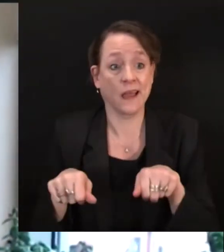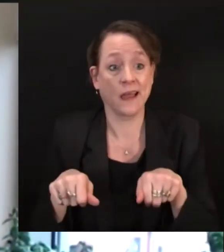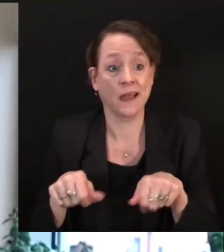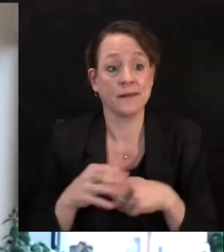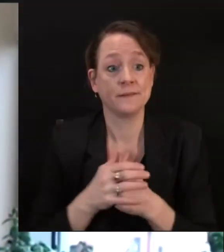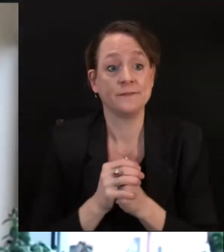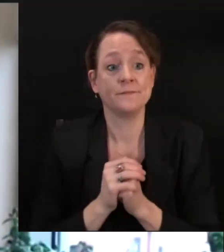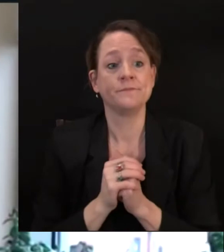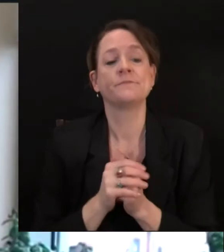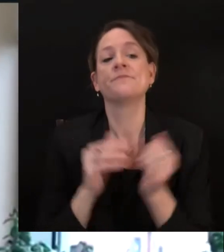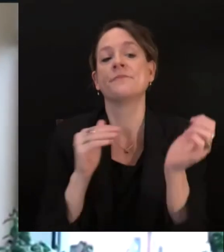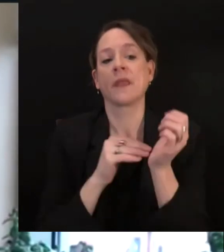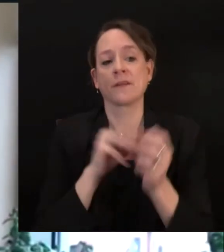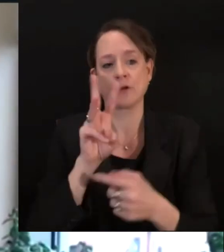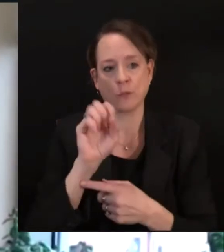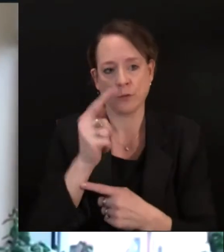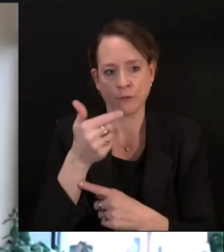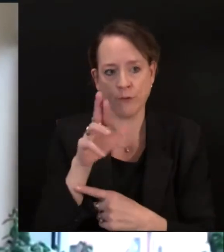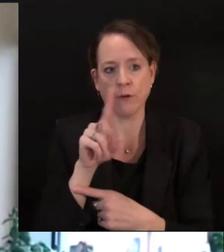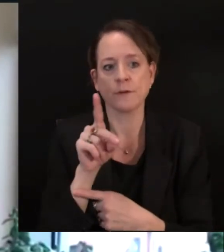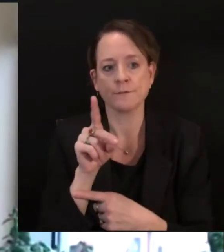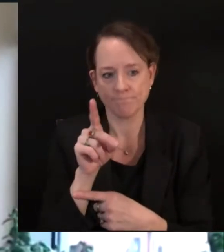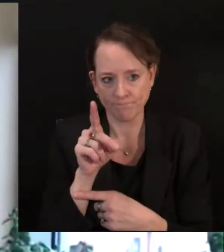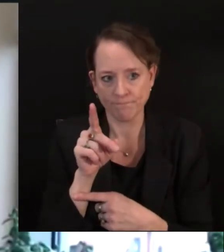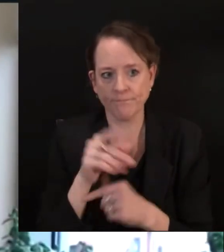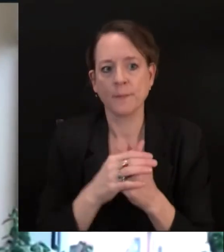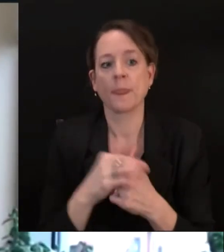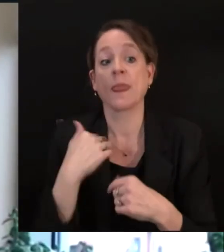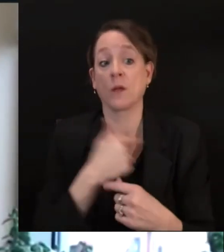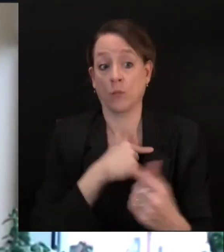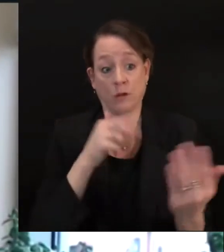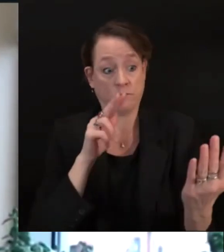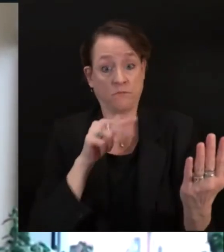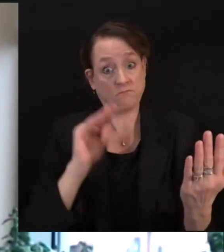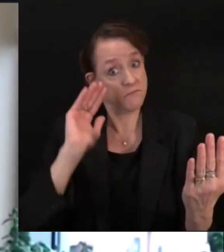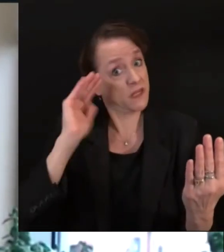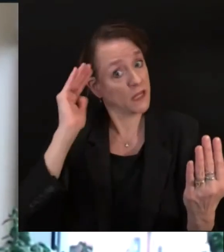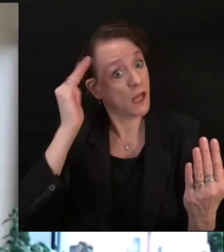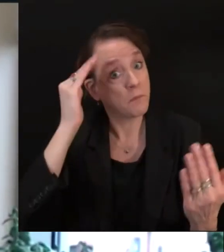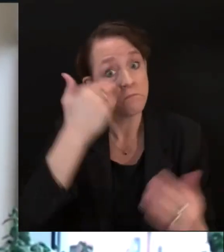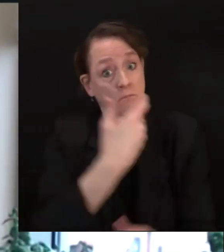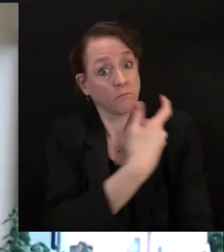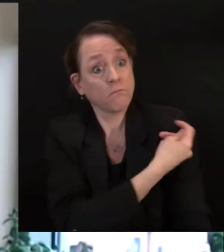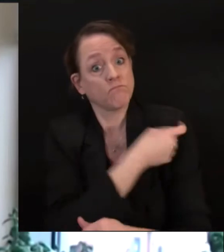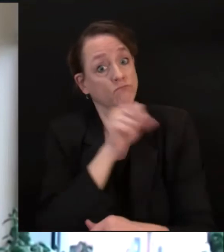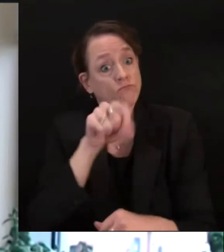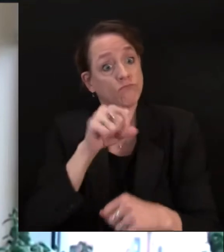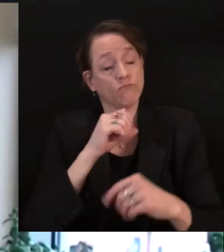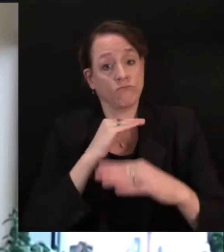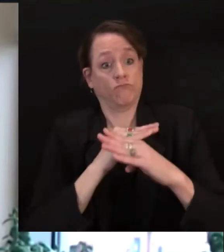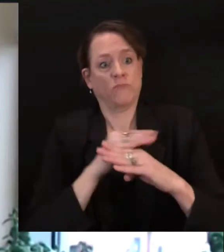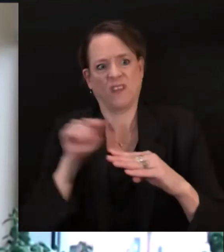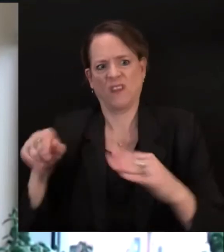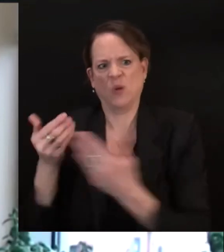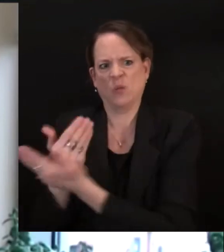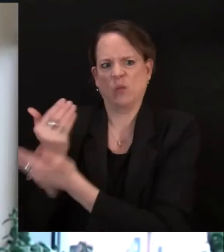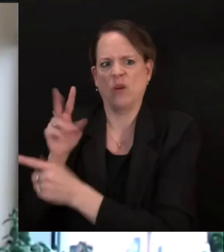will not. There have been other mutations in the spike protein gene for the virus